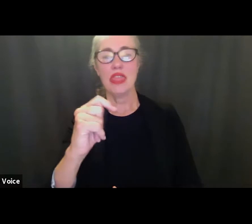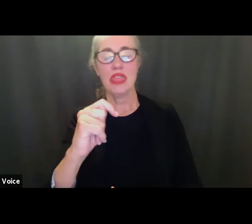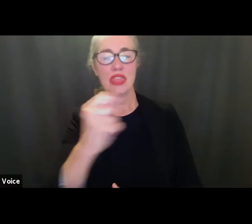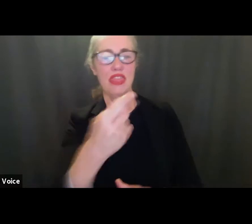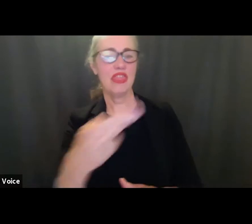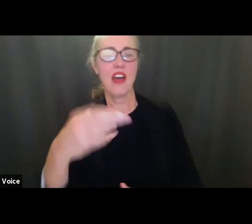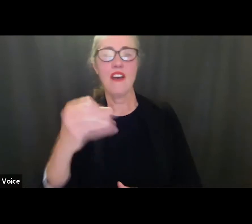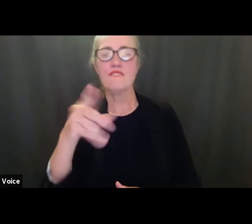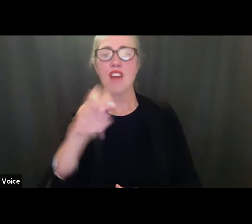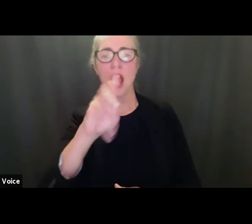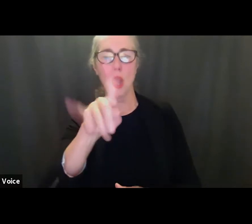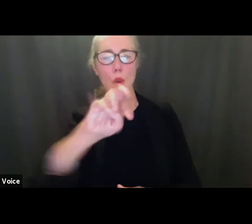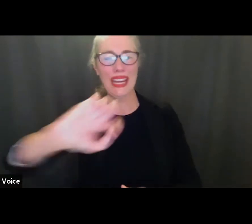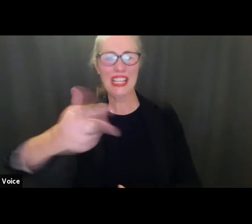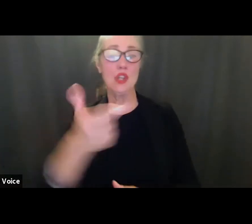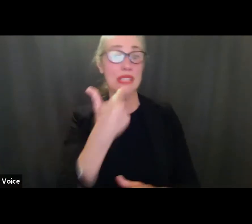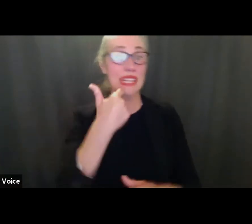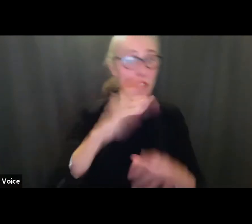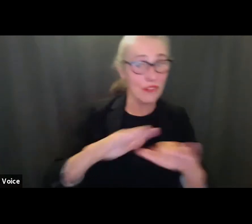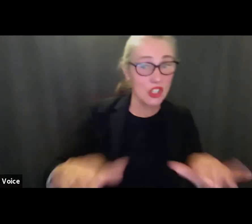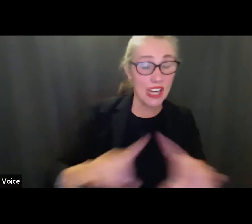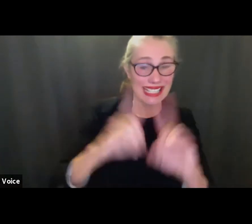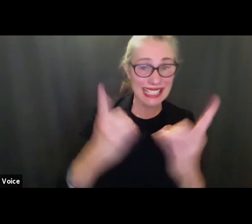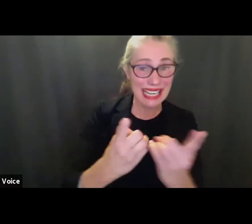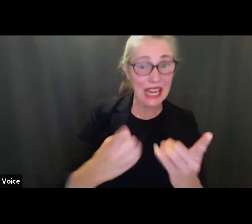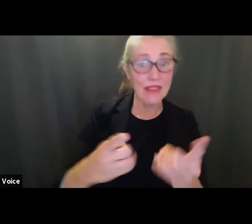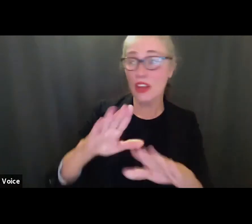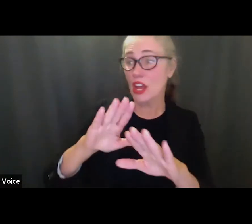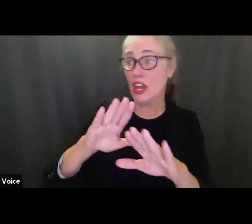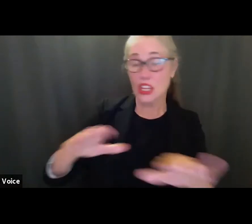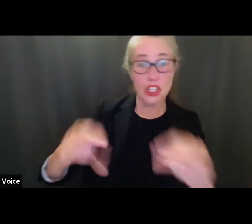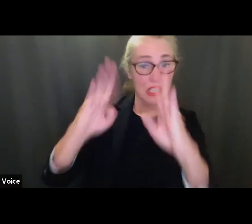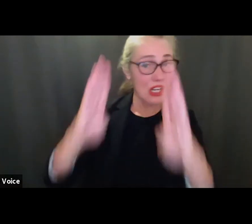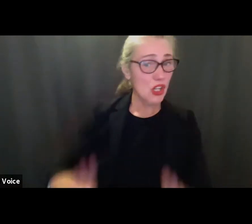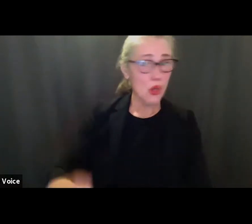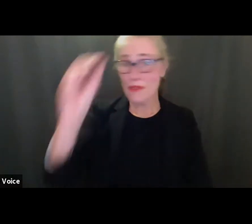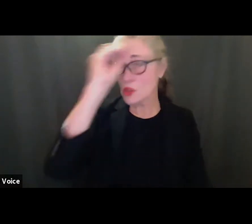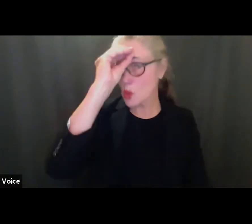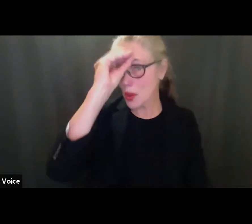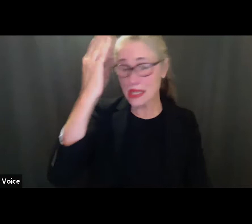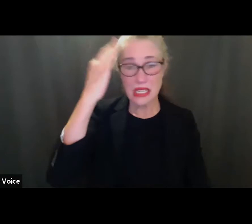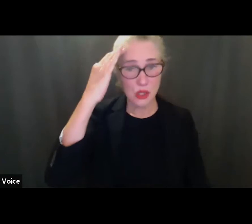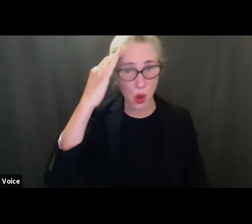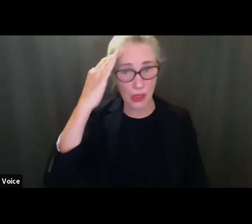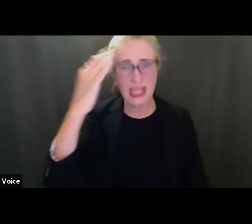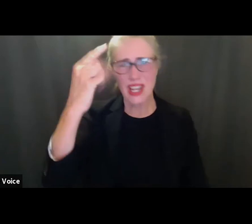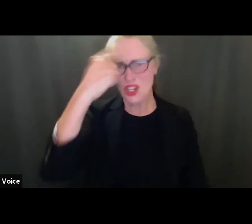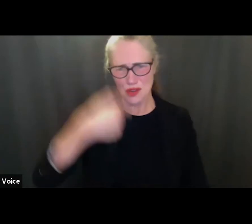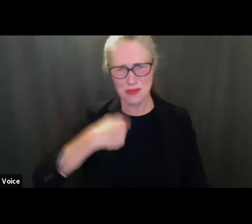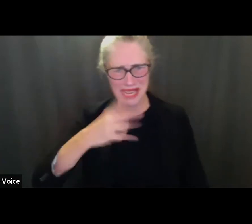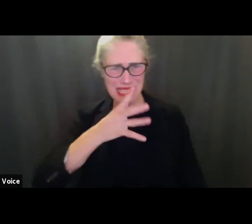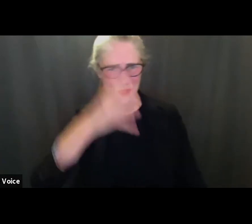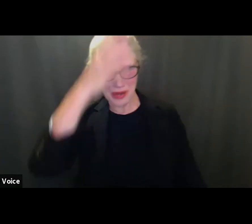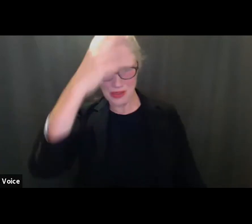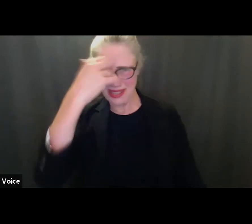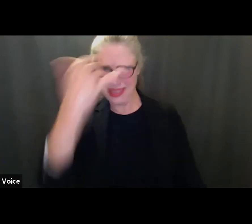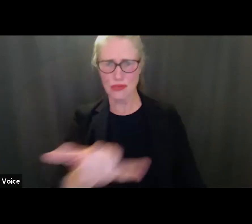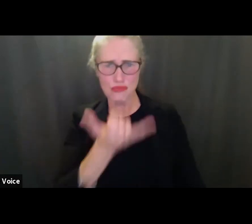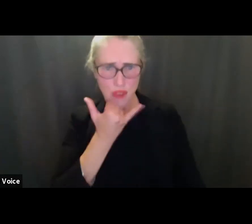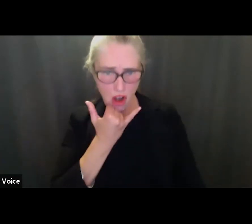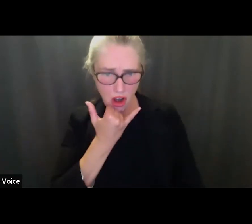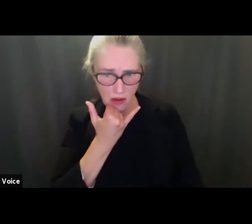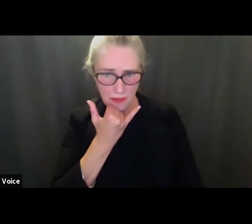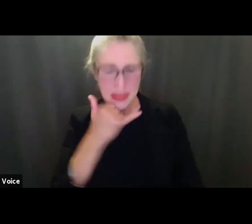district, and if your child is in a classroom with a teacher who is unvaxxed, you have no idea knowing. To me, as a parent, that is wrong. This